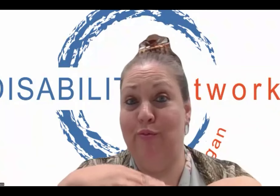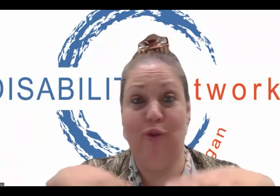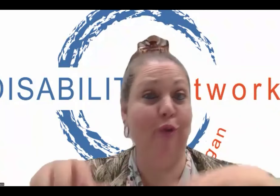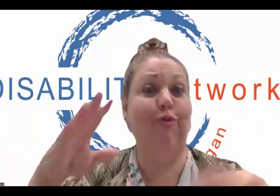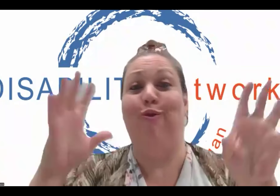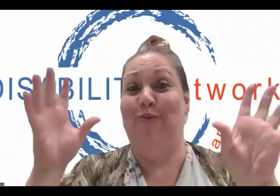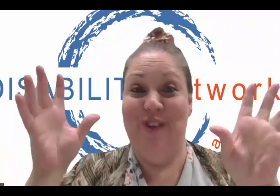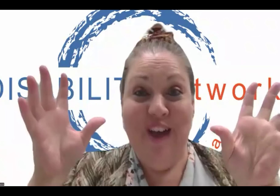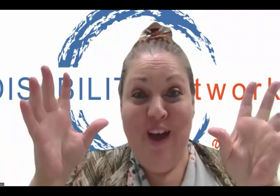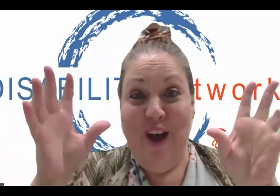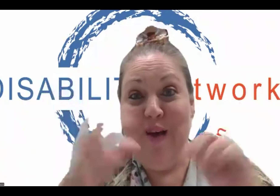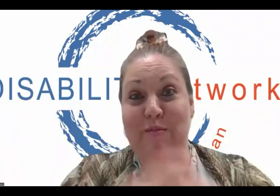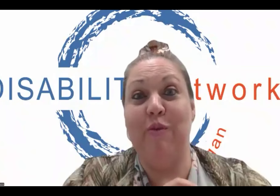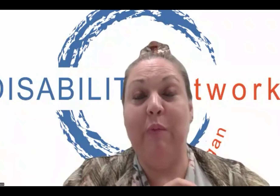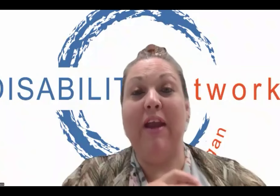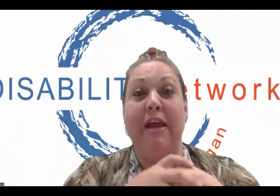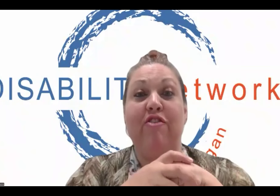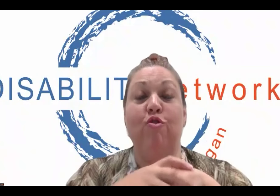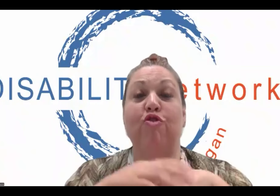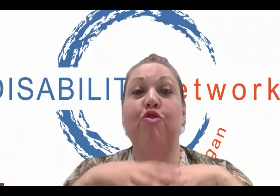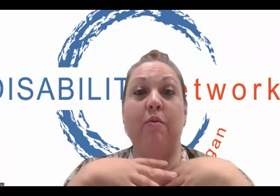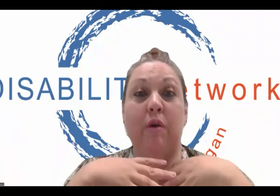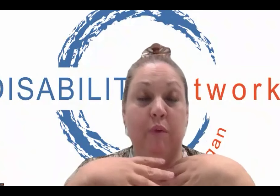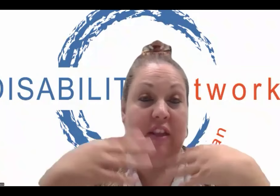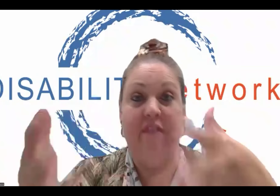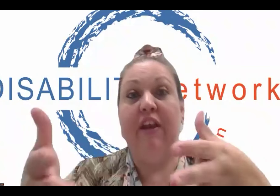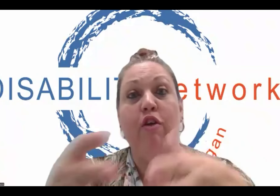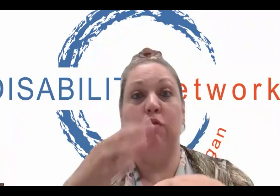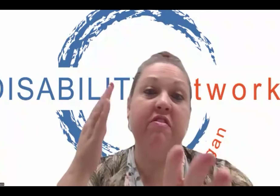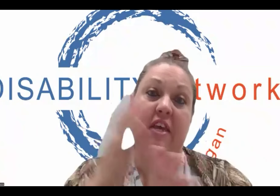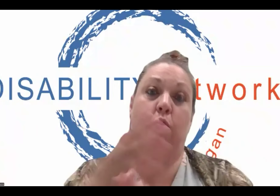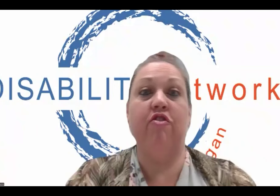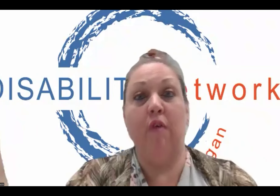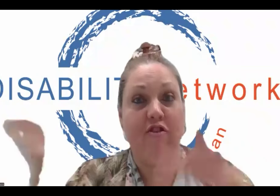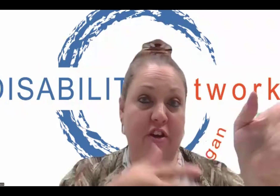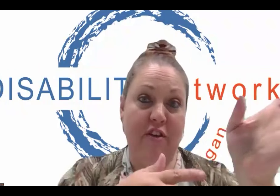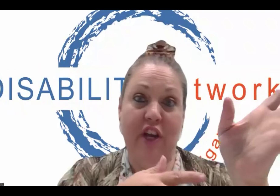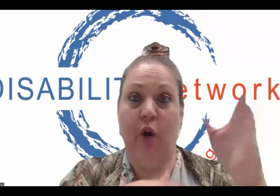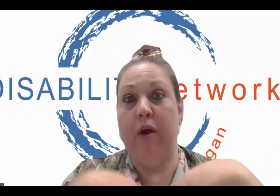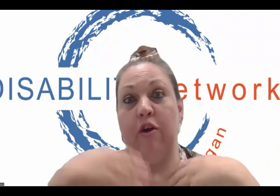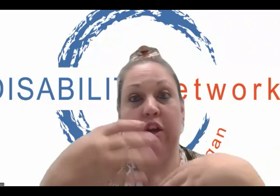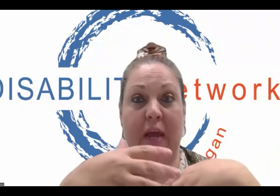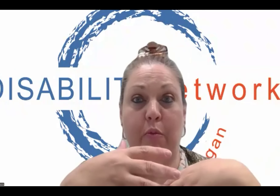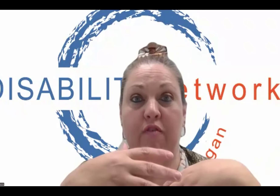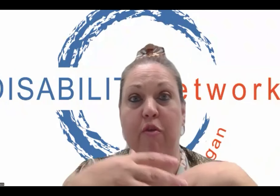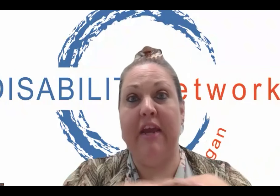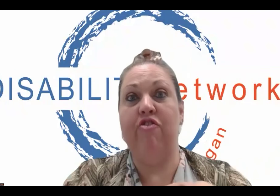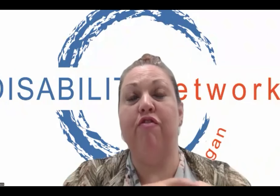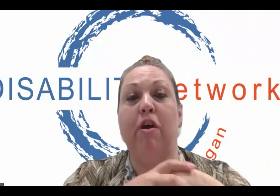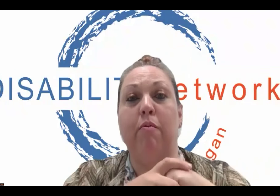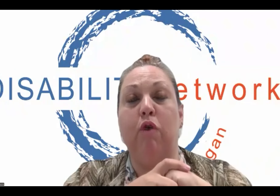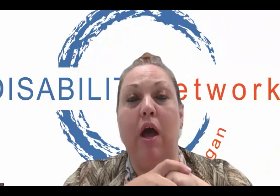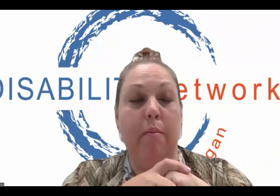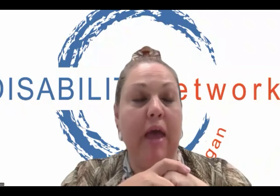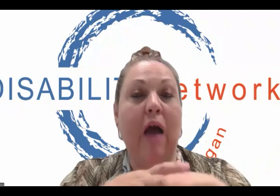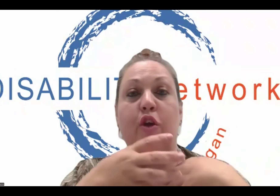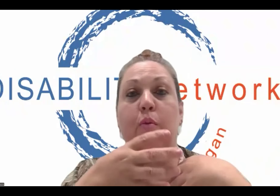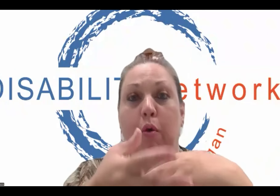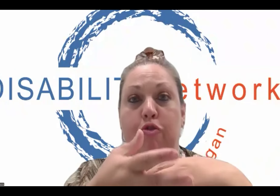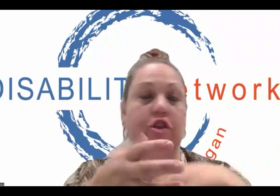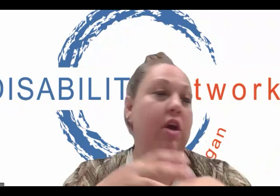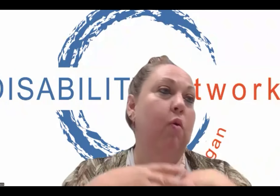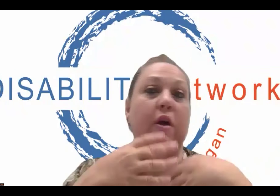to go through. So we want to make sure too that when we leave here, you see what direction, where can you get more information from?